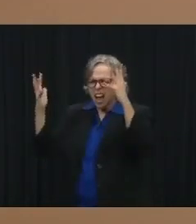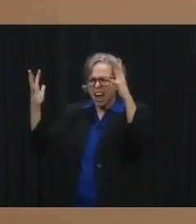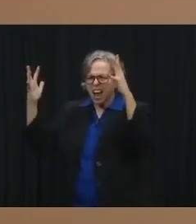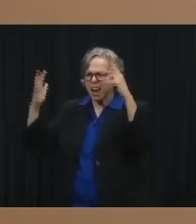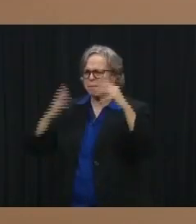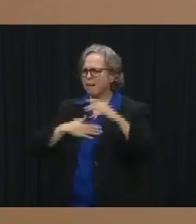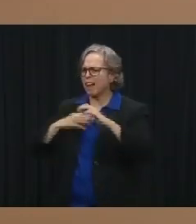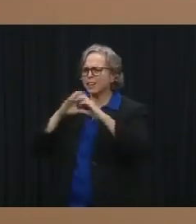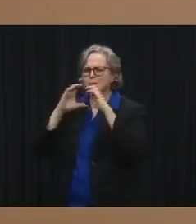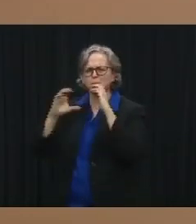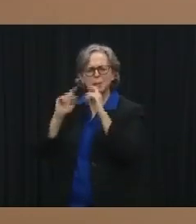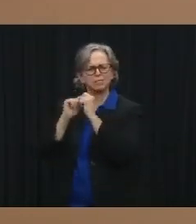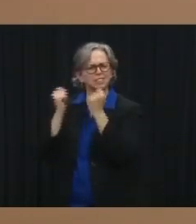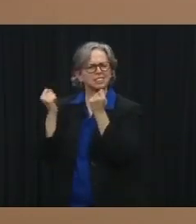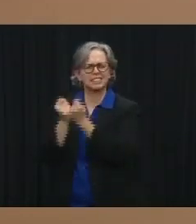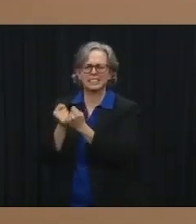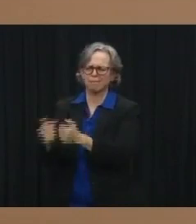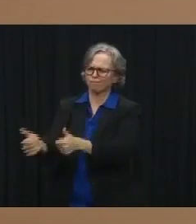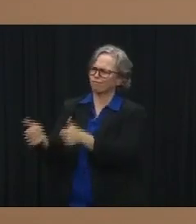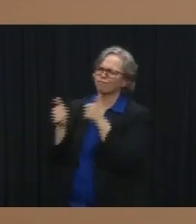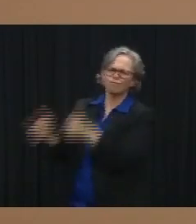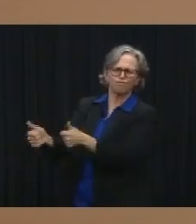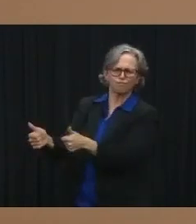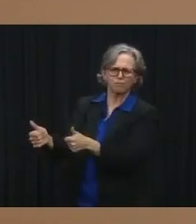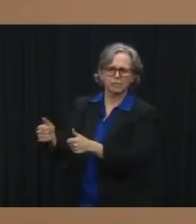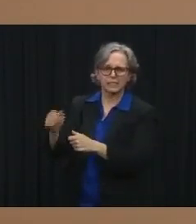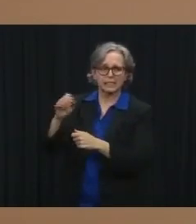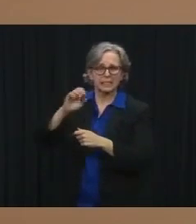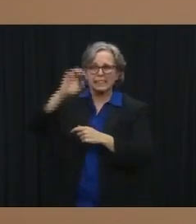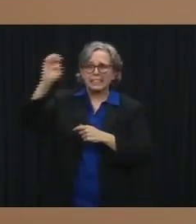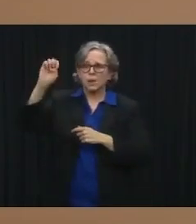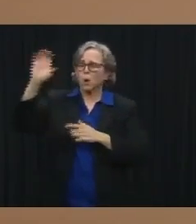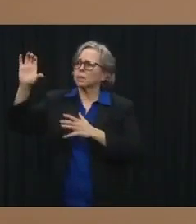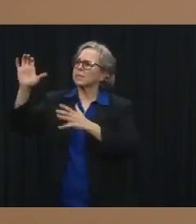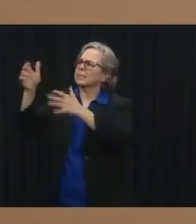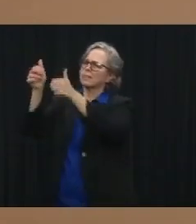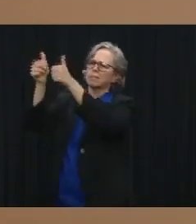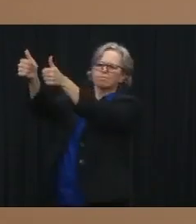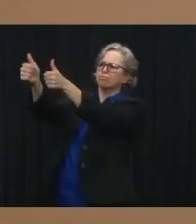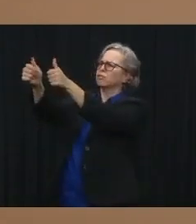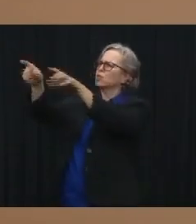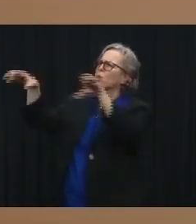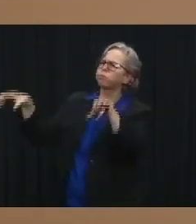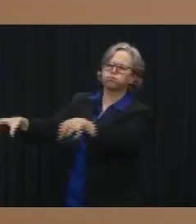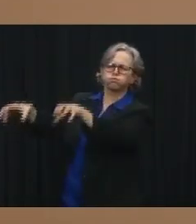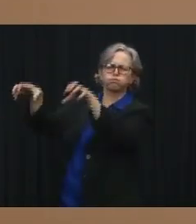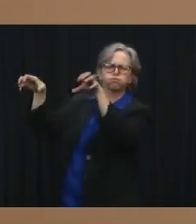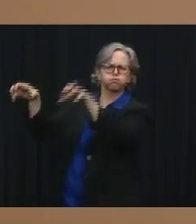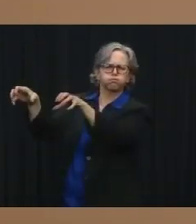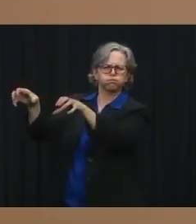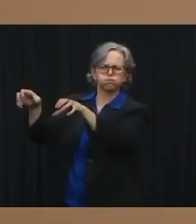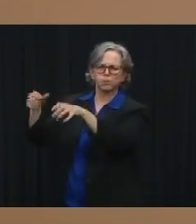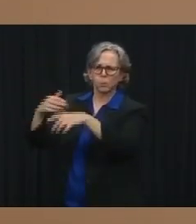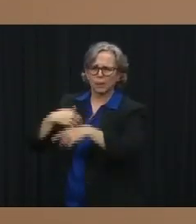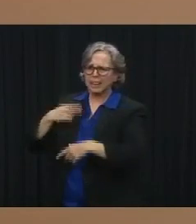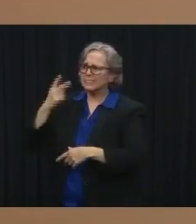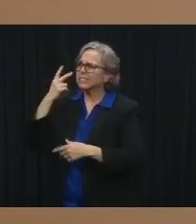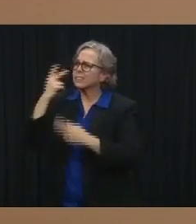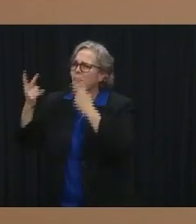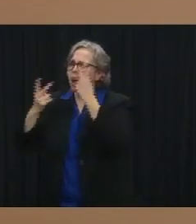Emergency Operating Center. I appreciate all that you're doing. What I just saw and the governor's team put